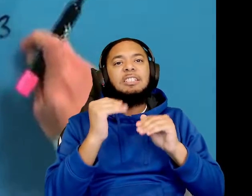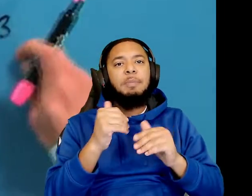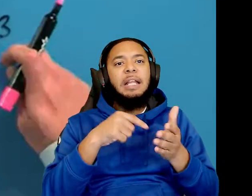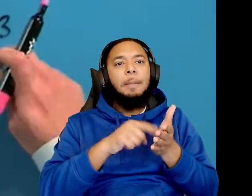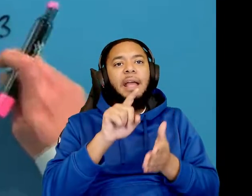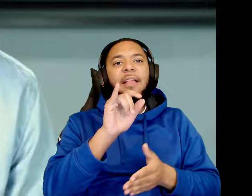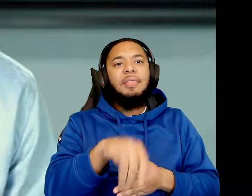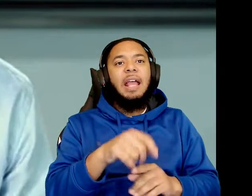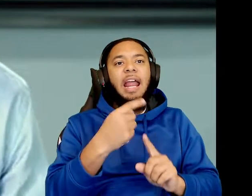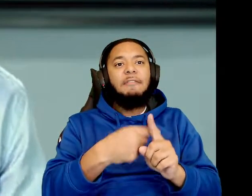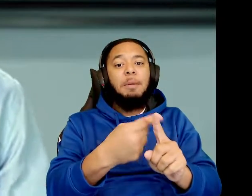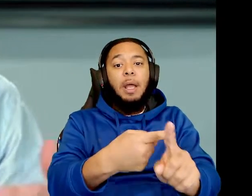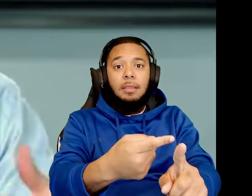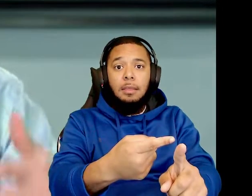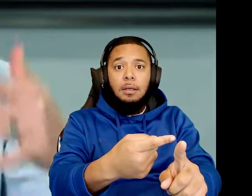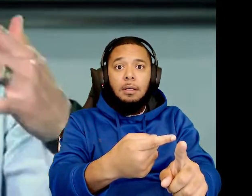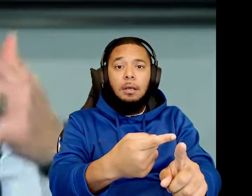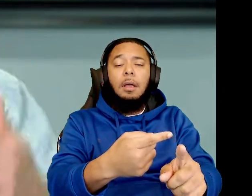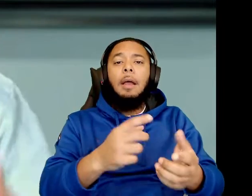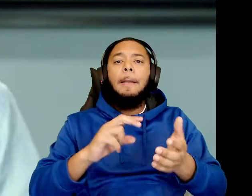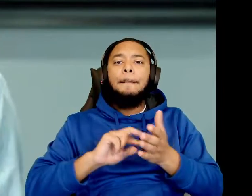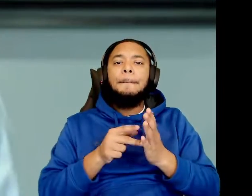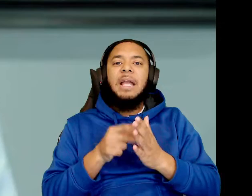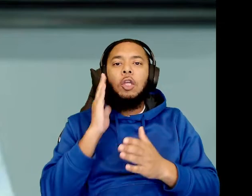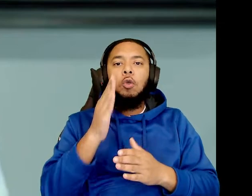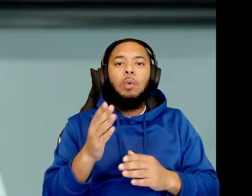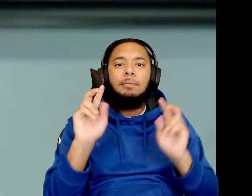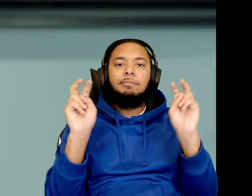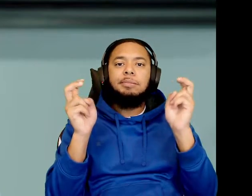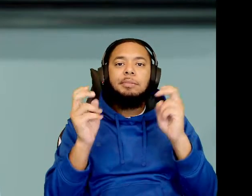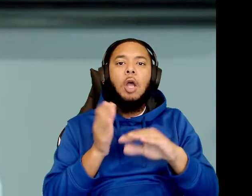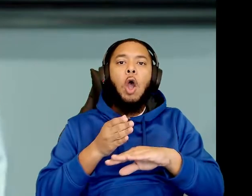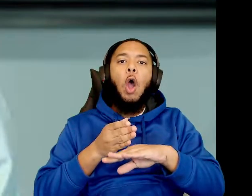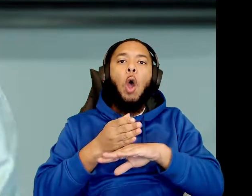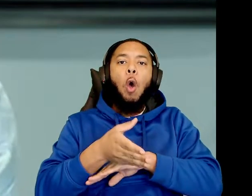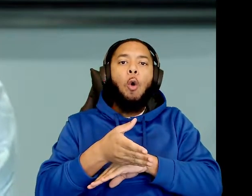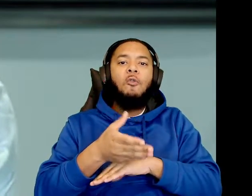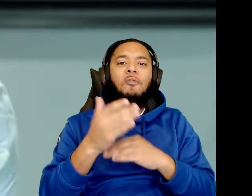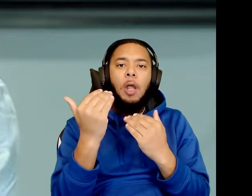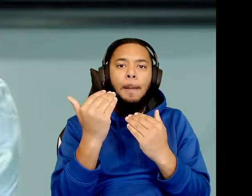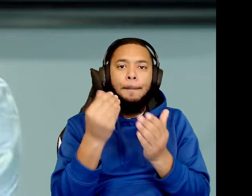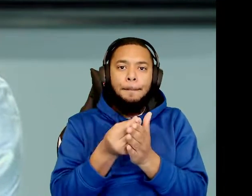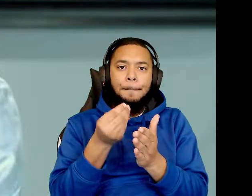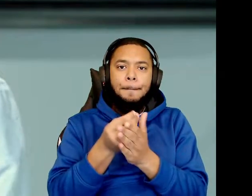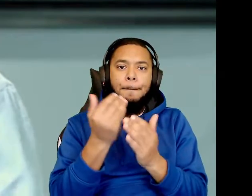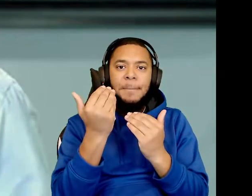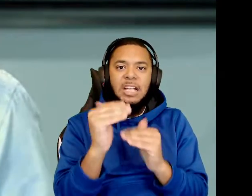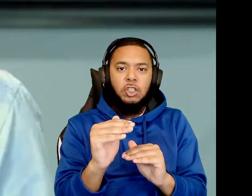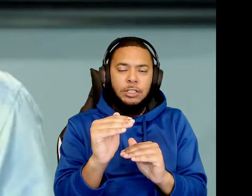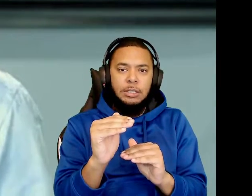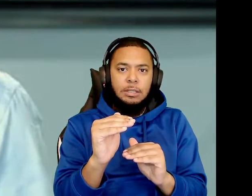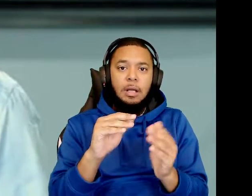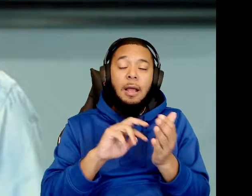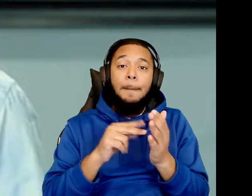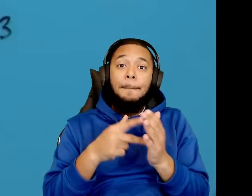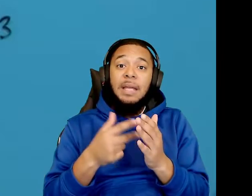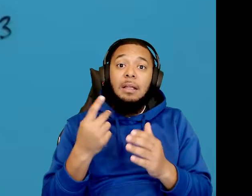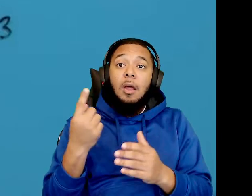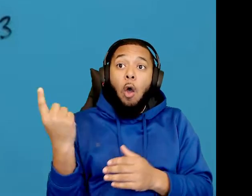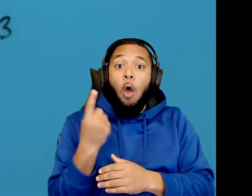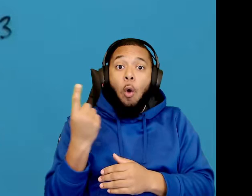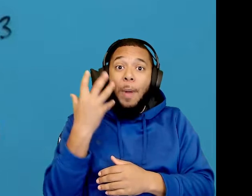pay, you're going to be over budgeting because it's not always going to be that hot